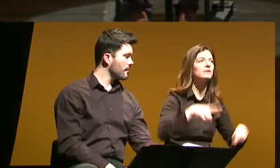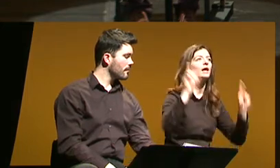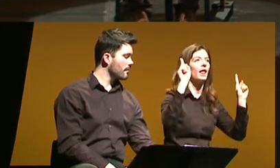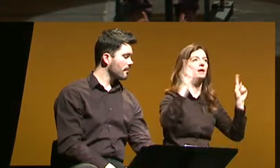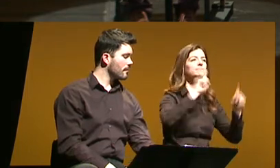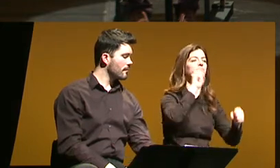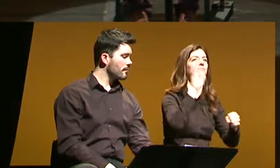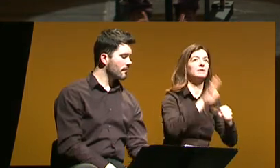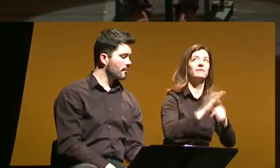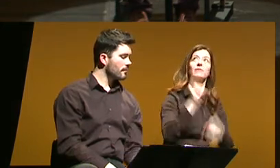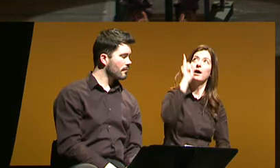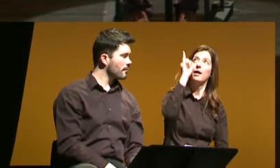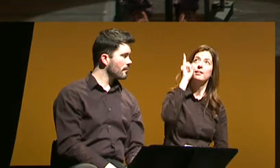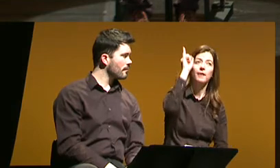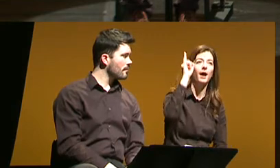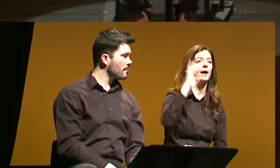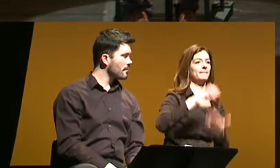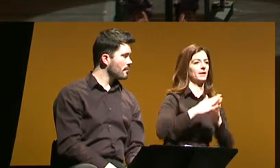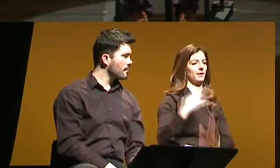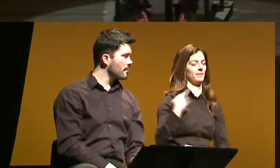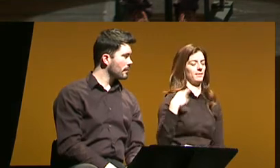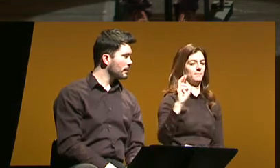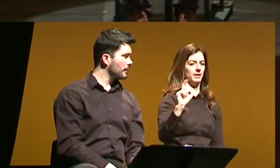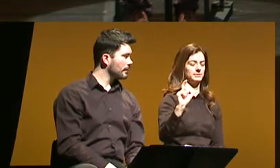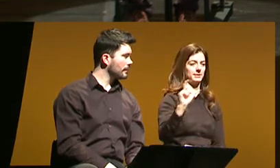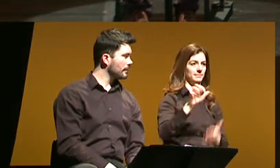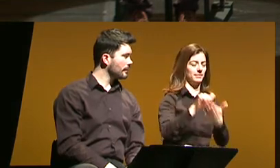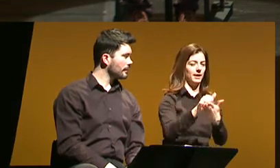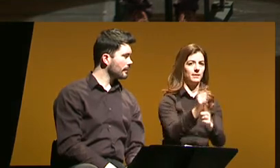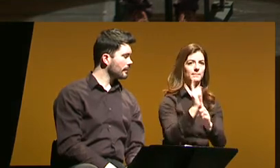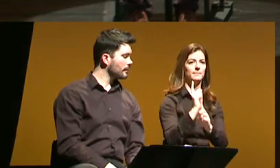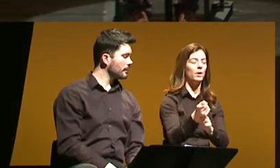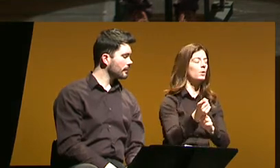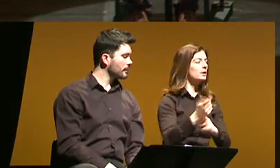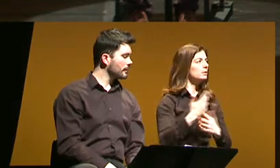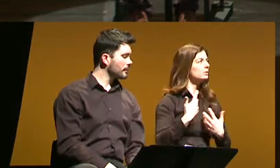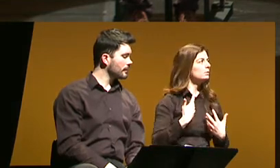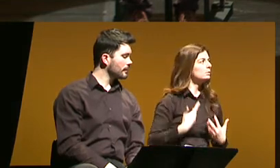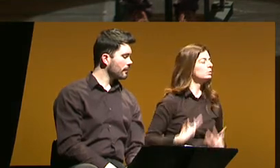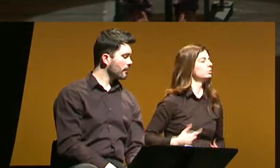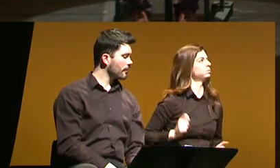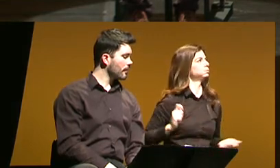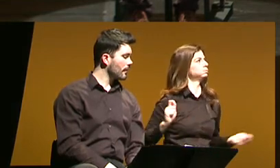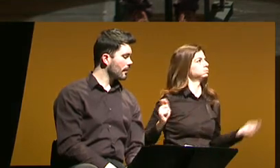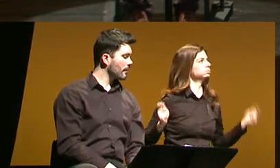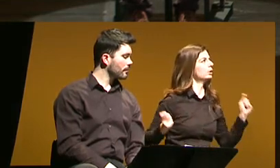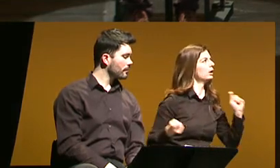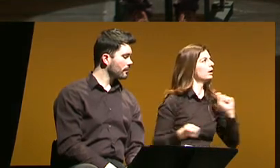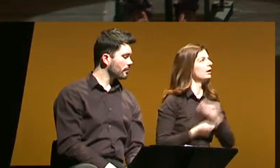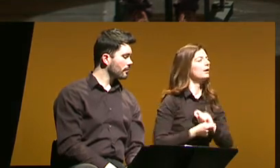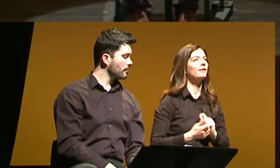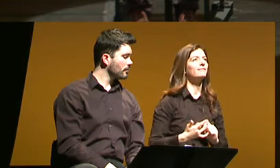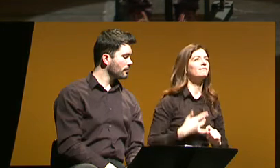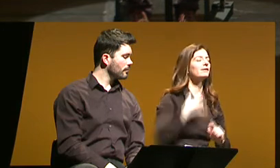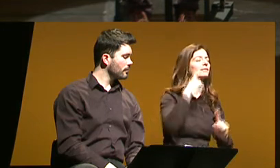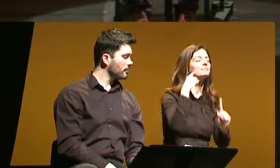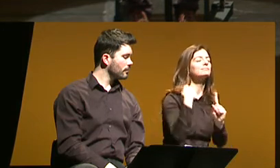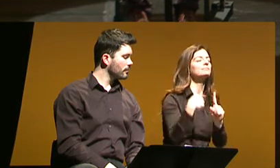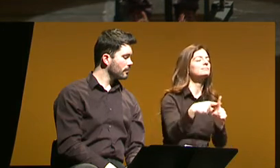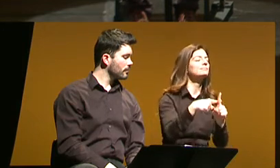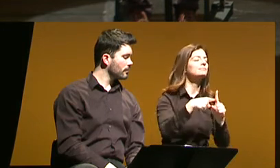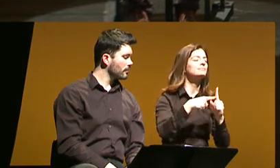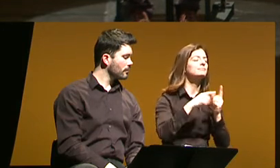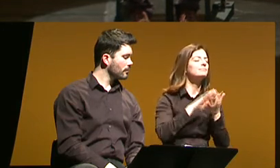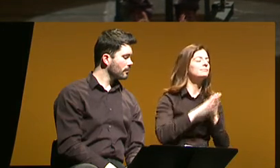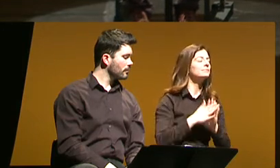to become Muslim. The moment I make the declaration, something is different. I know this is going to be a beautiful change for me. I'm